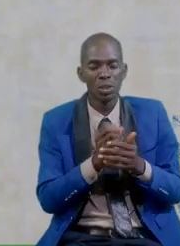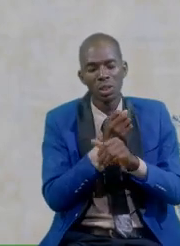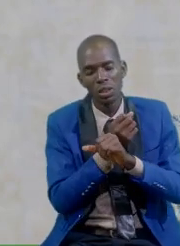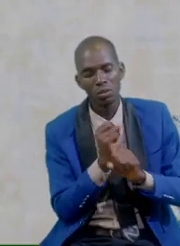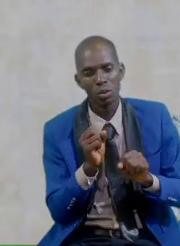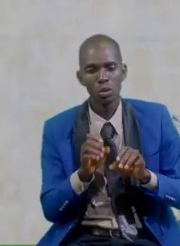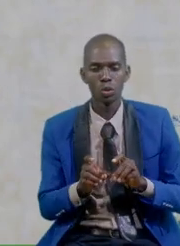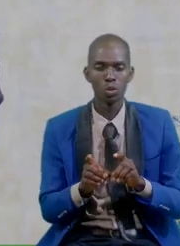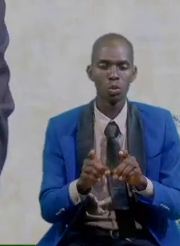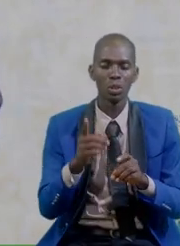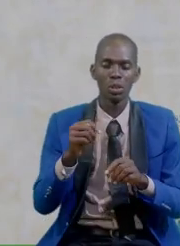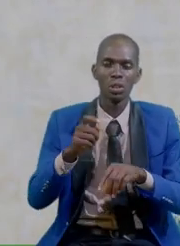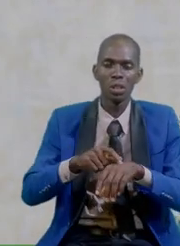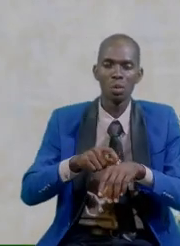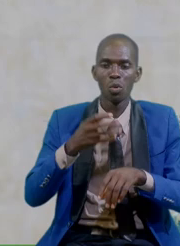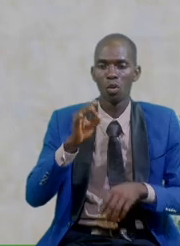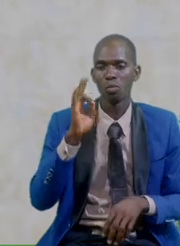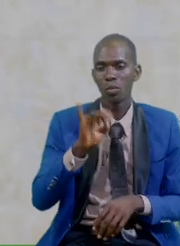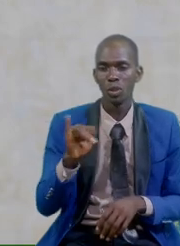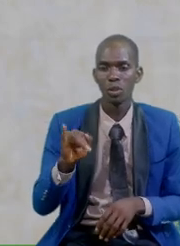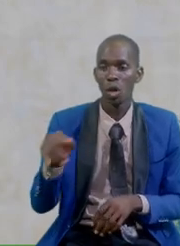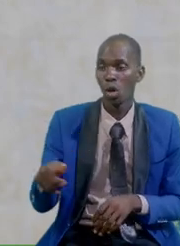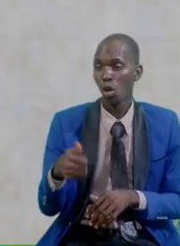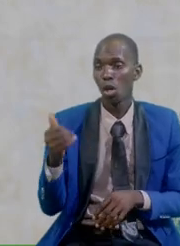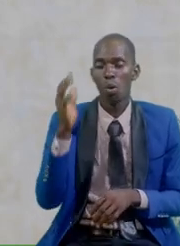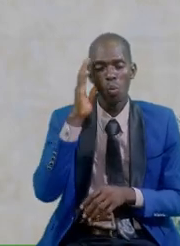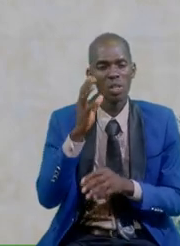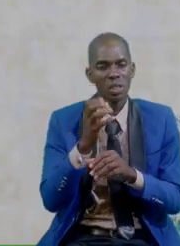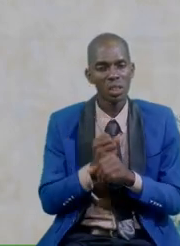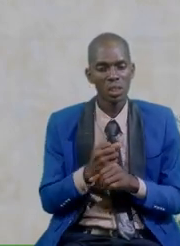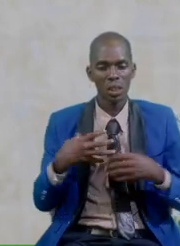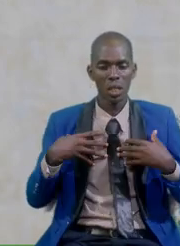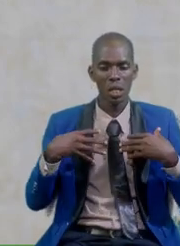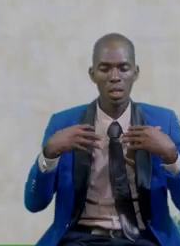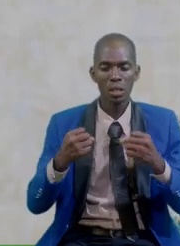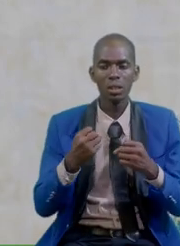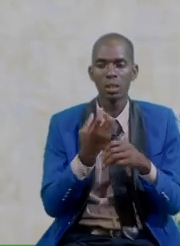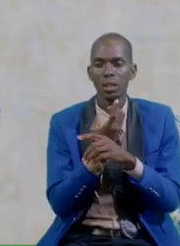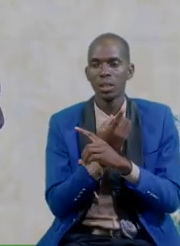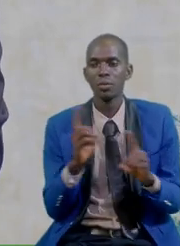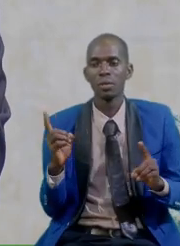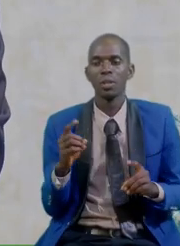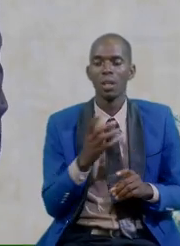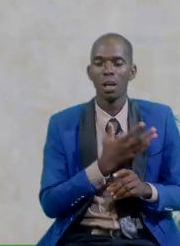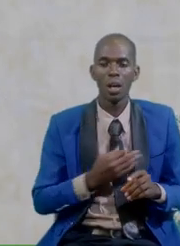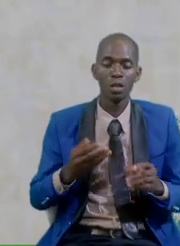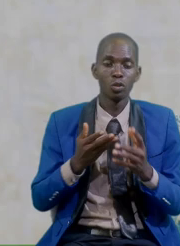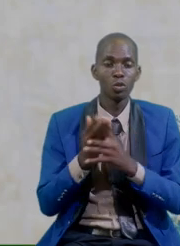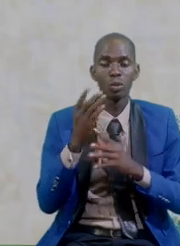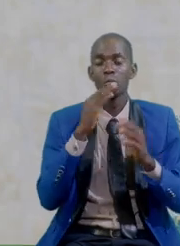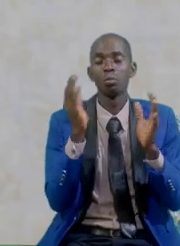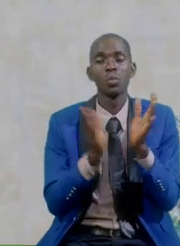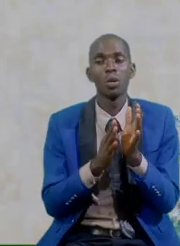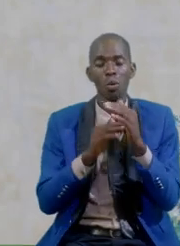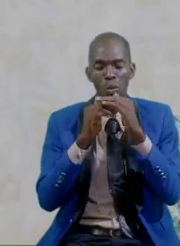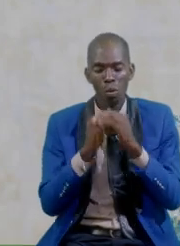through the message. Others will get healing, deliverance. And during the praise worship, more will get their own. And